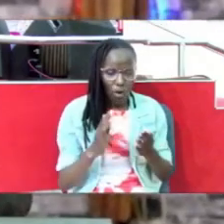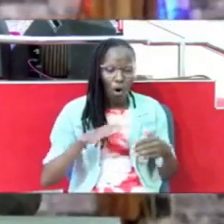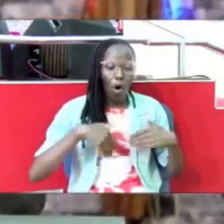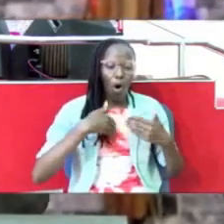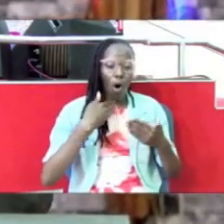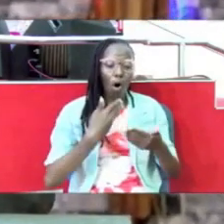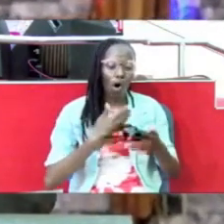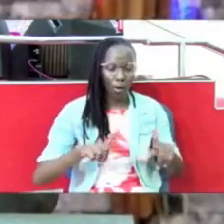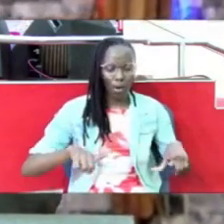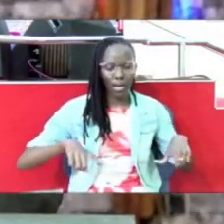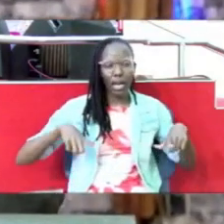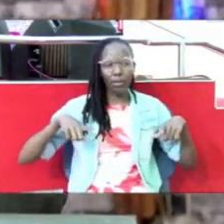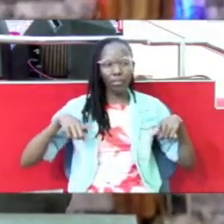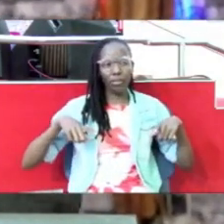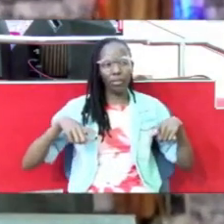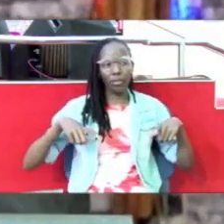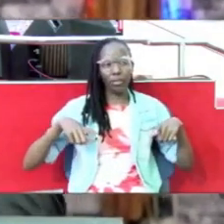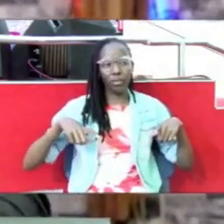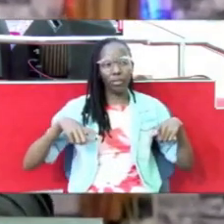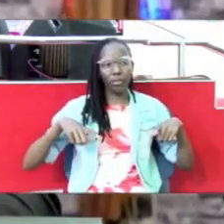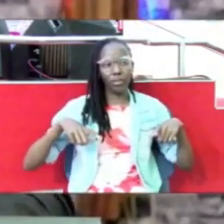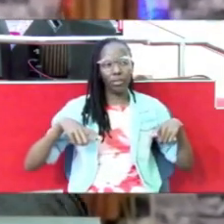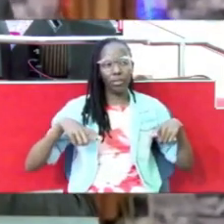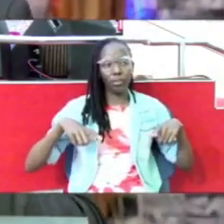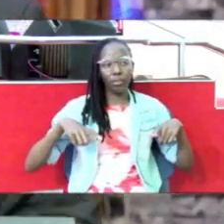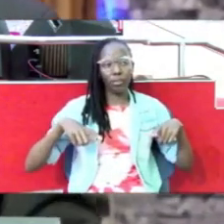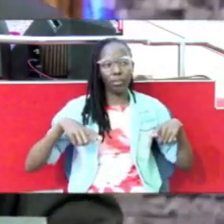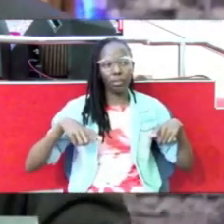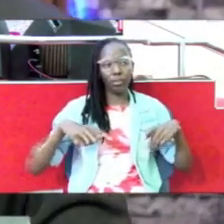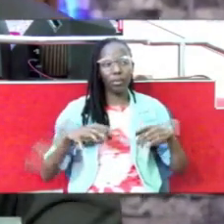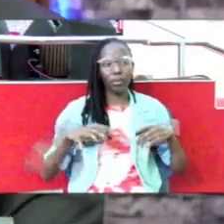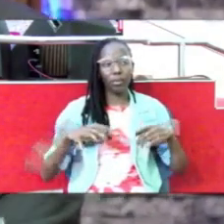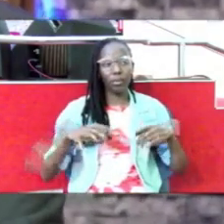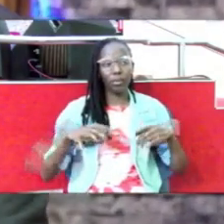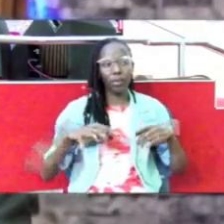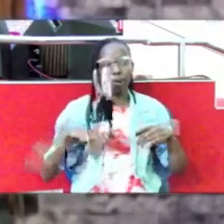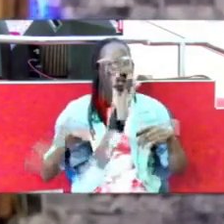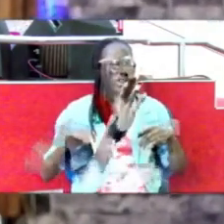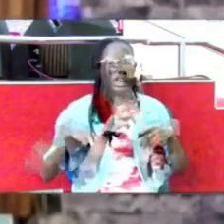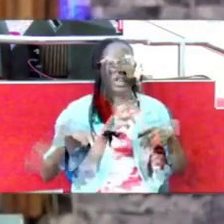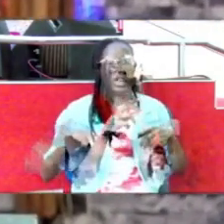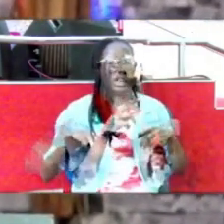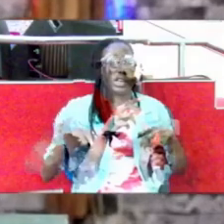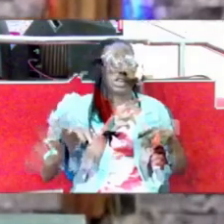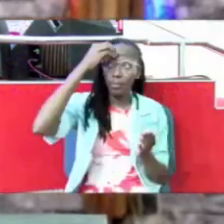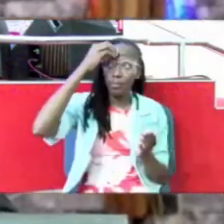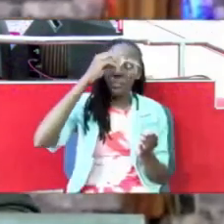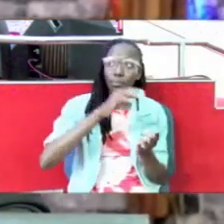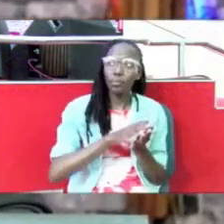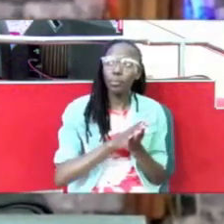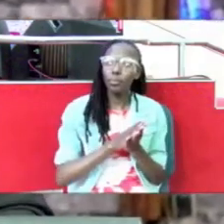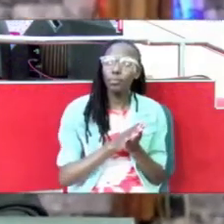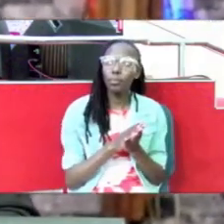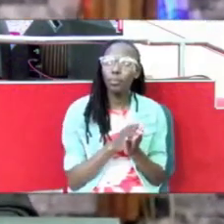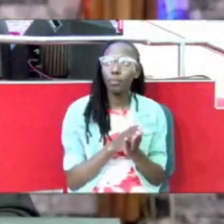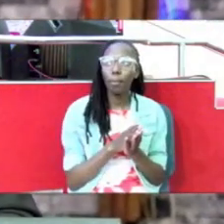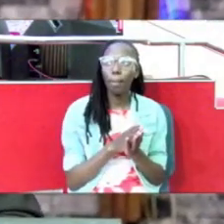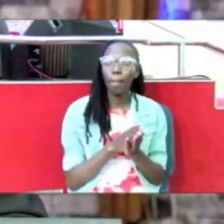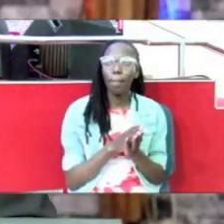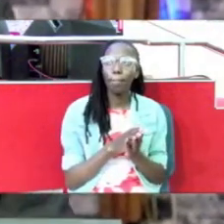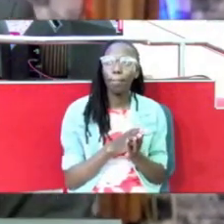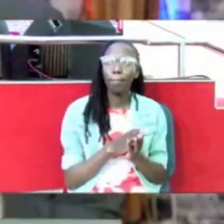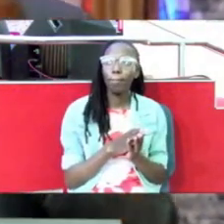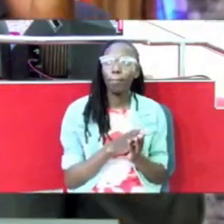kumtumikia Bwana siku zetu zote za maisha. The third lesson we can be able to learn from David. Somo la tatu ambalo tunaweza jifundisha kutoka kwa